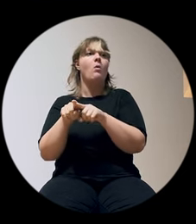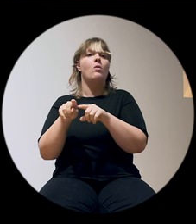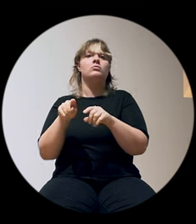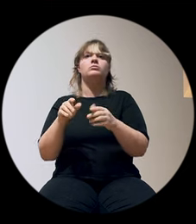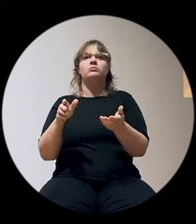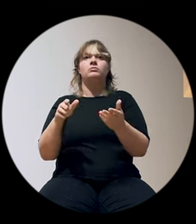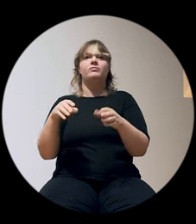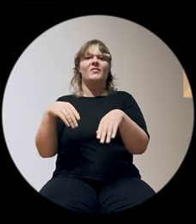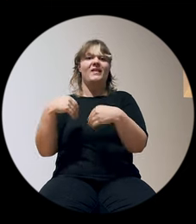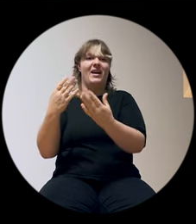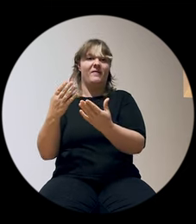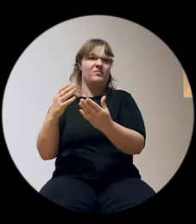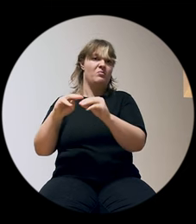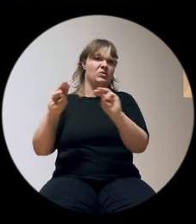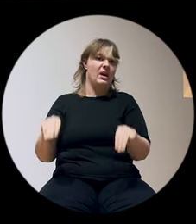with,